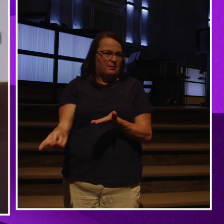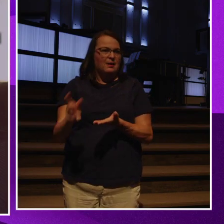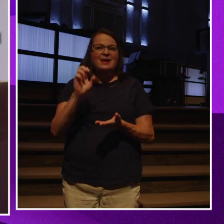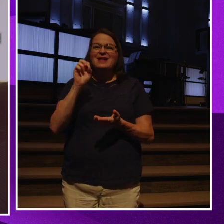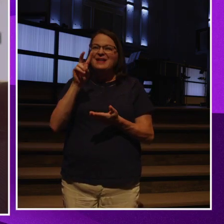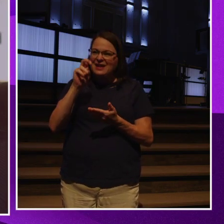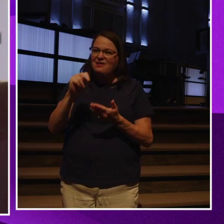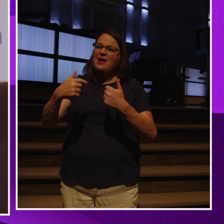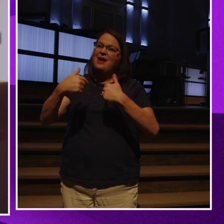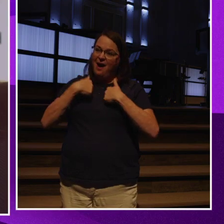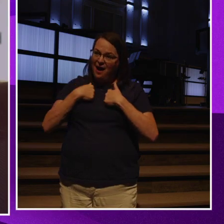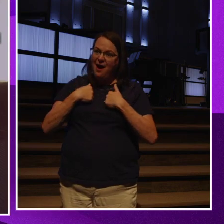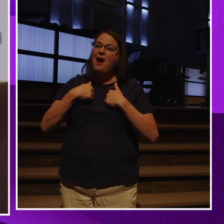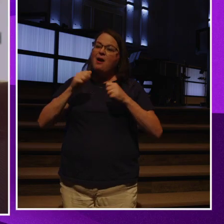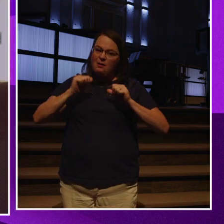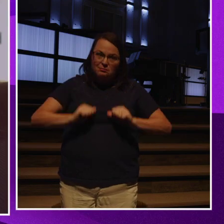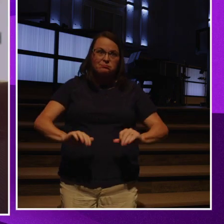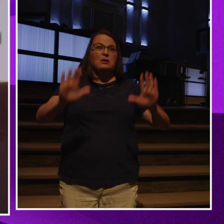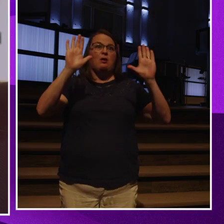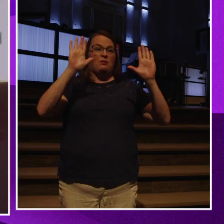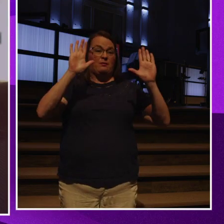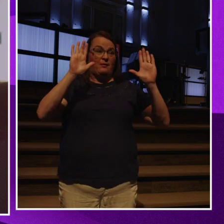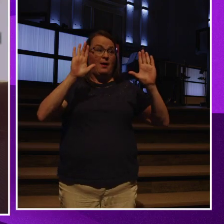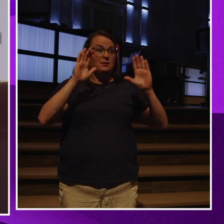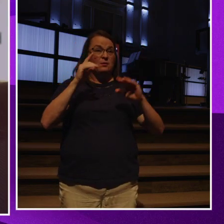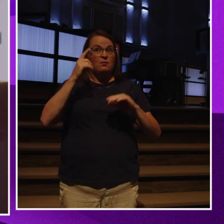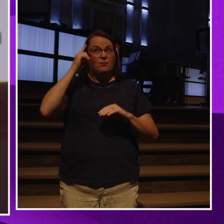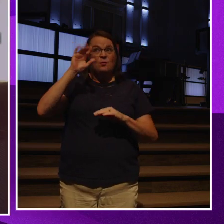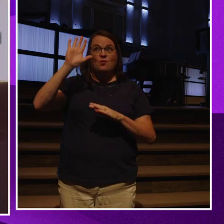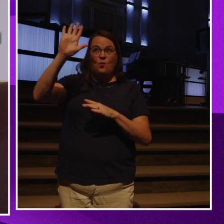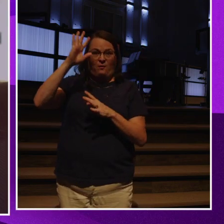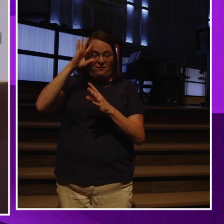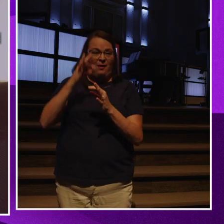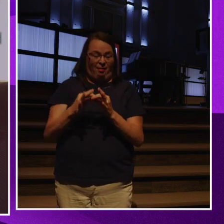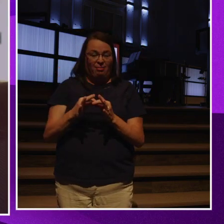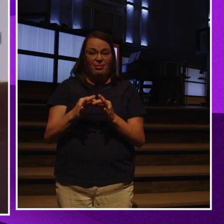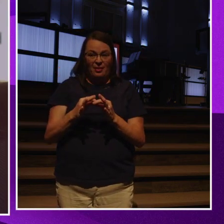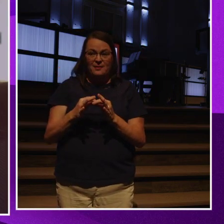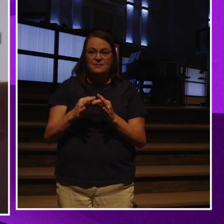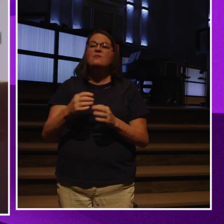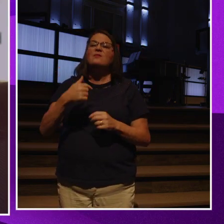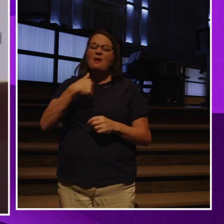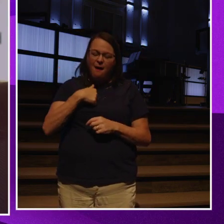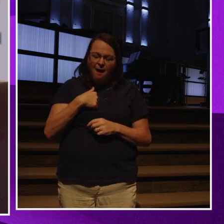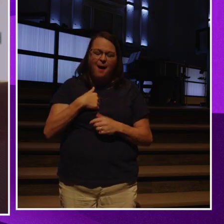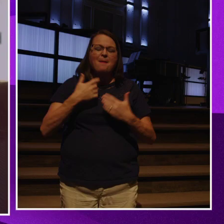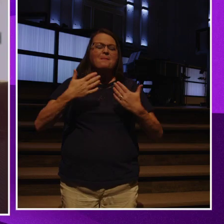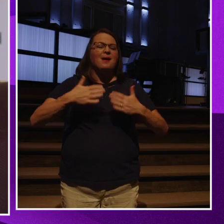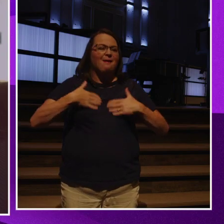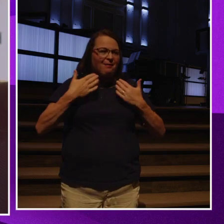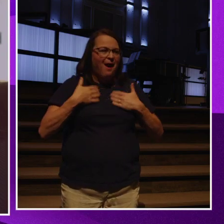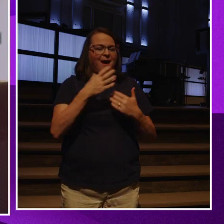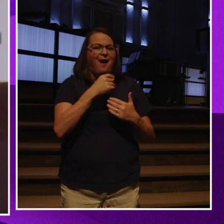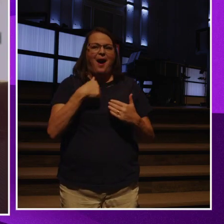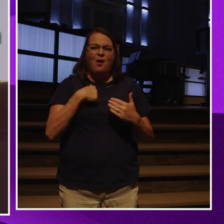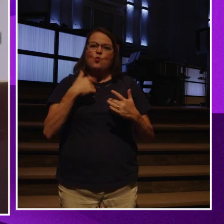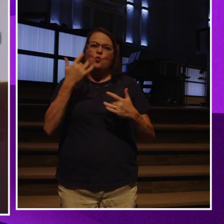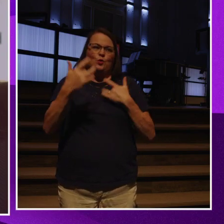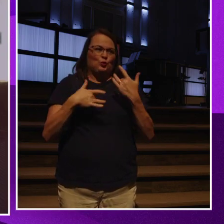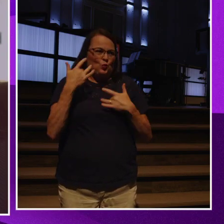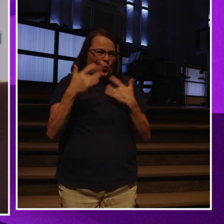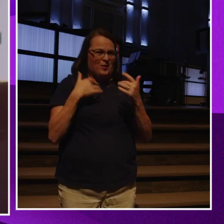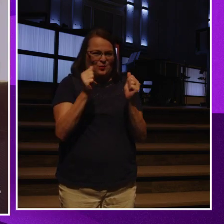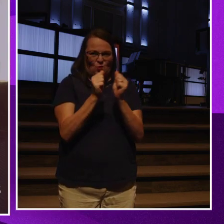a drink offering upon the sacrificial offering of your faith. I am glad and rejoice with you